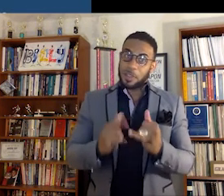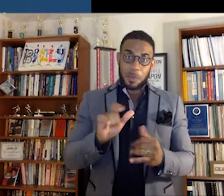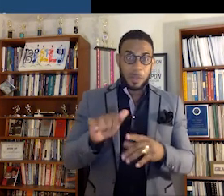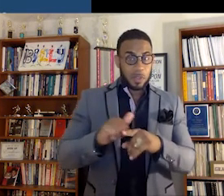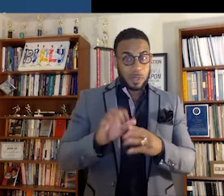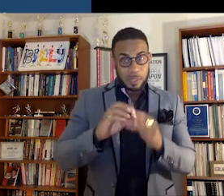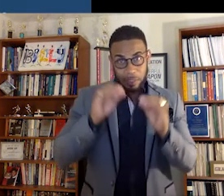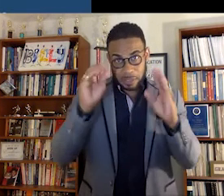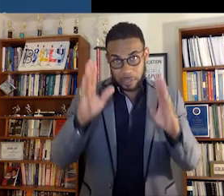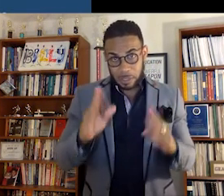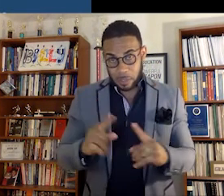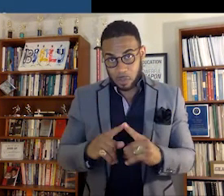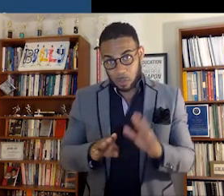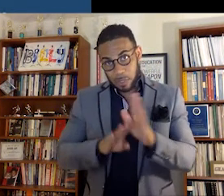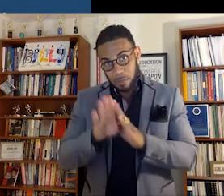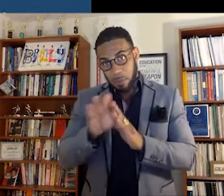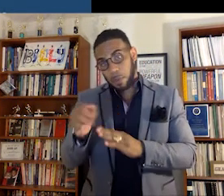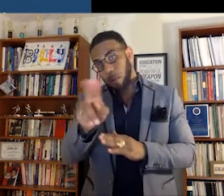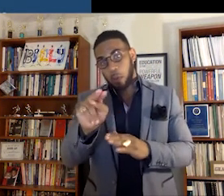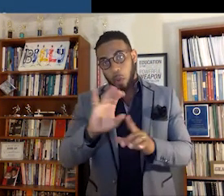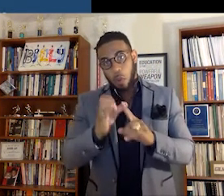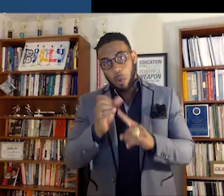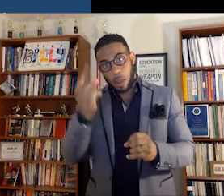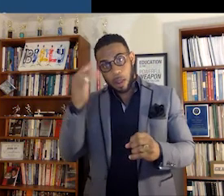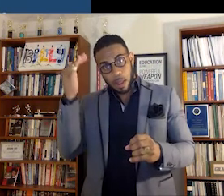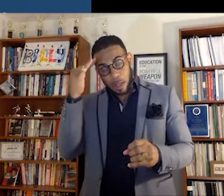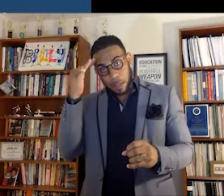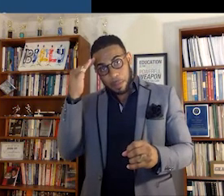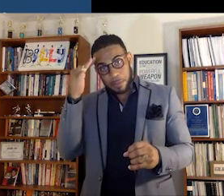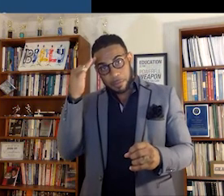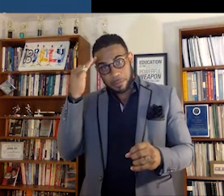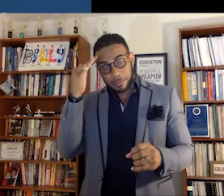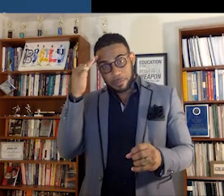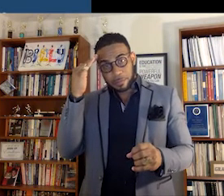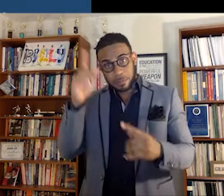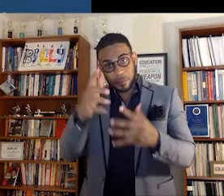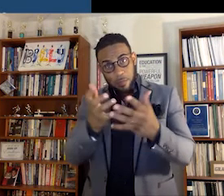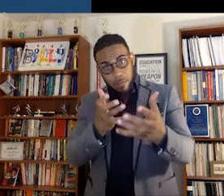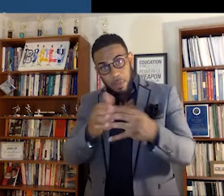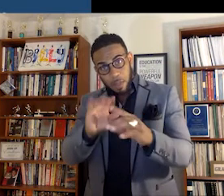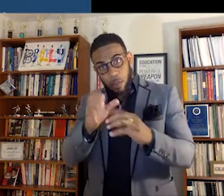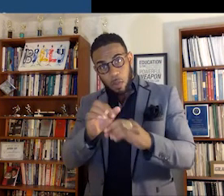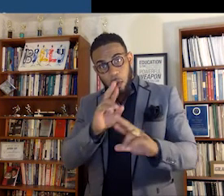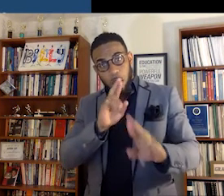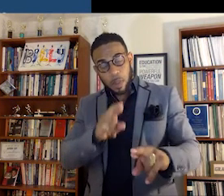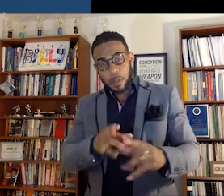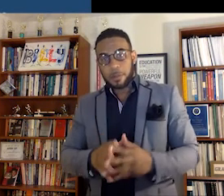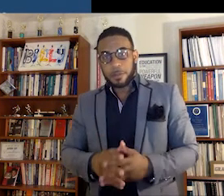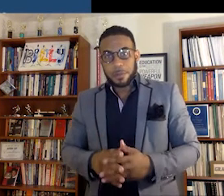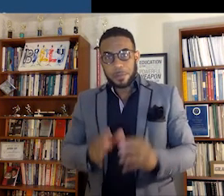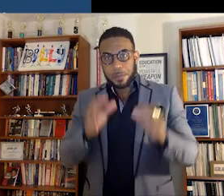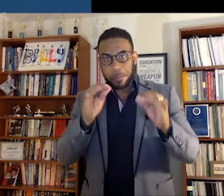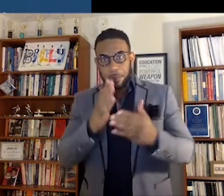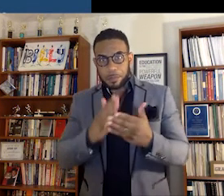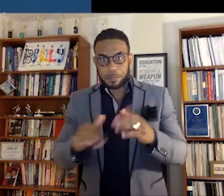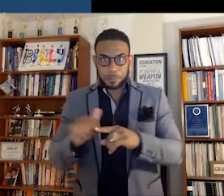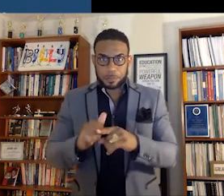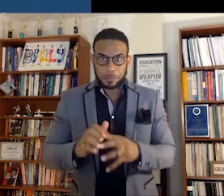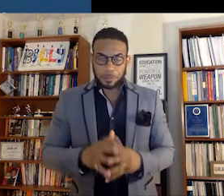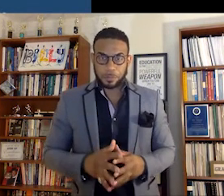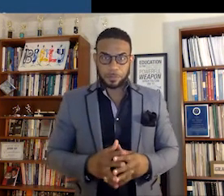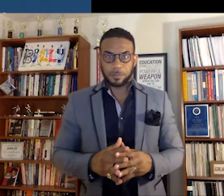train teachers to develop their own cultural competence and to engage in culturally responsive teaching practices.